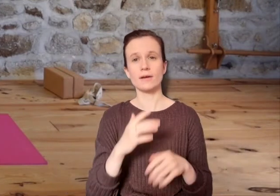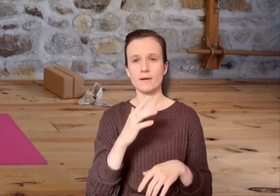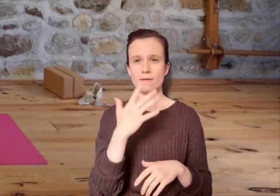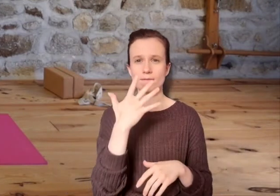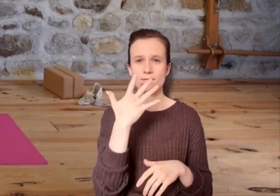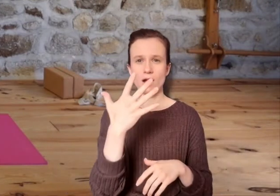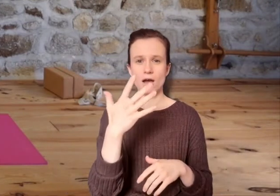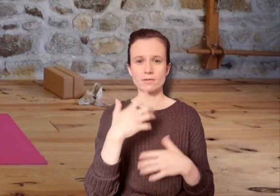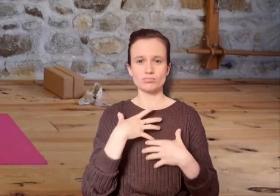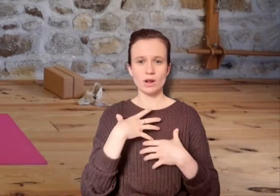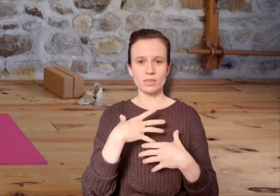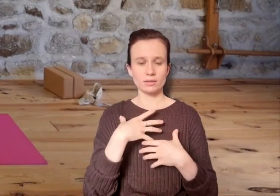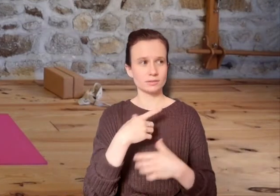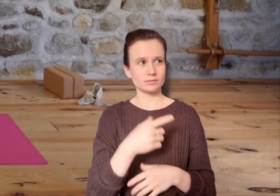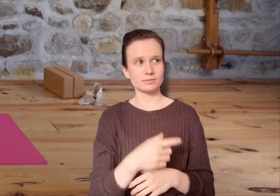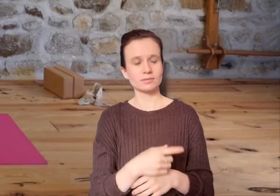here.